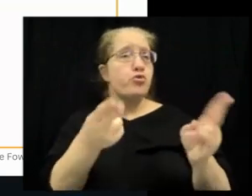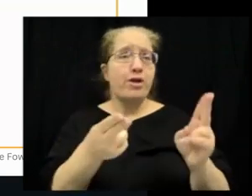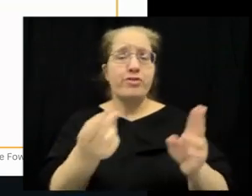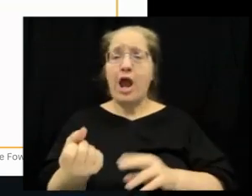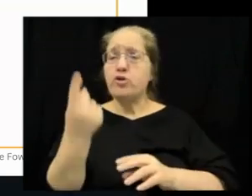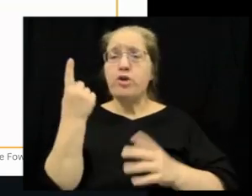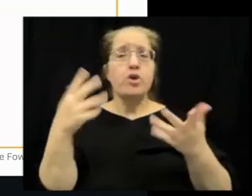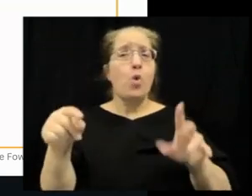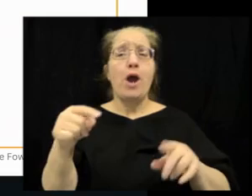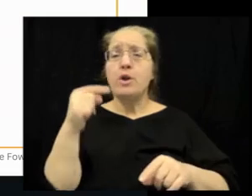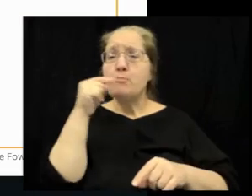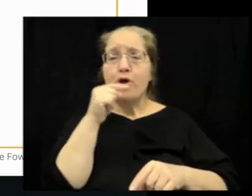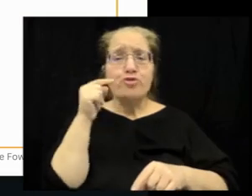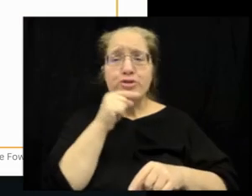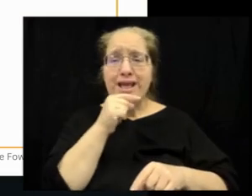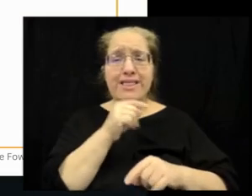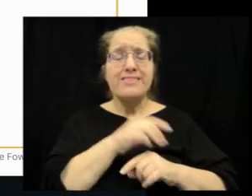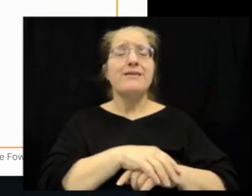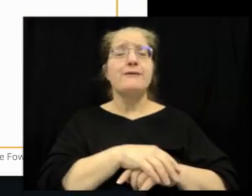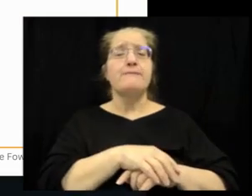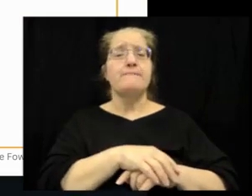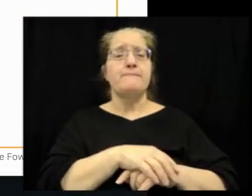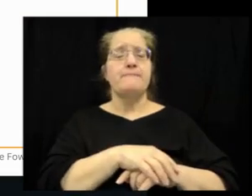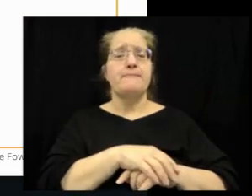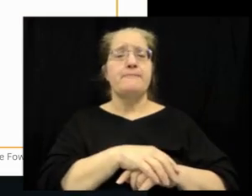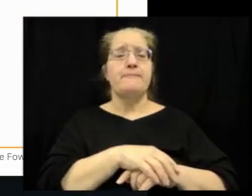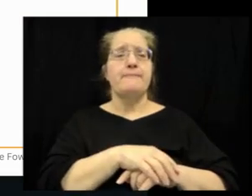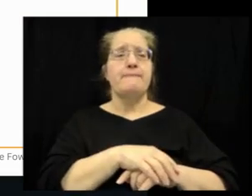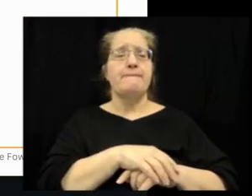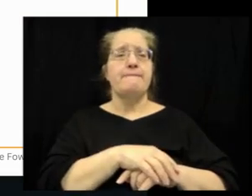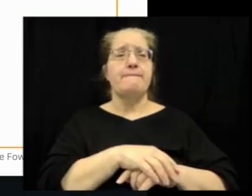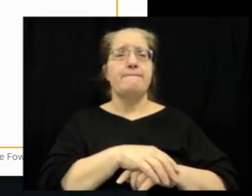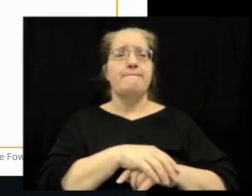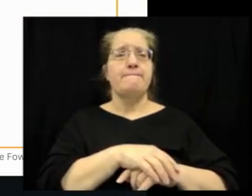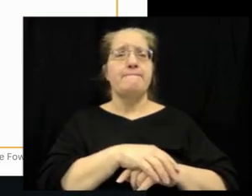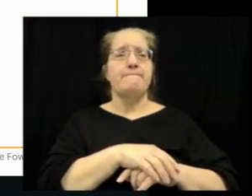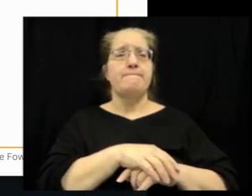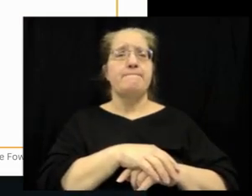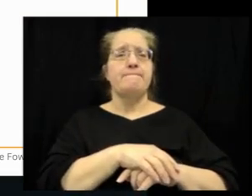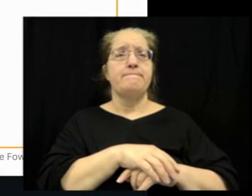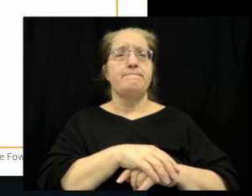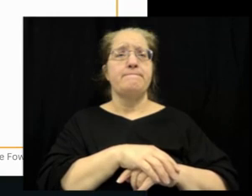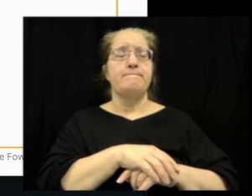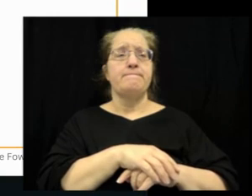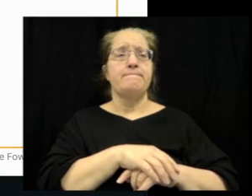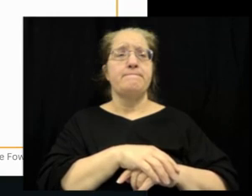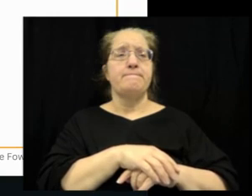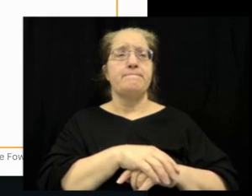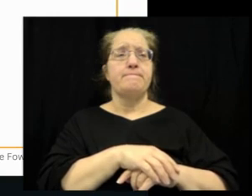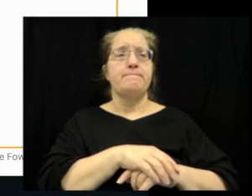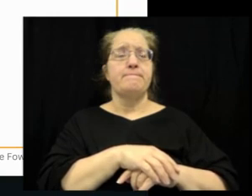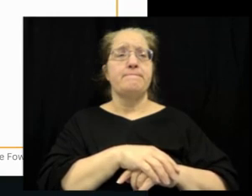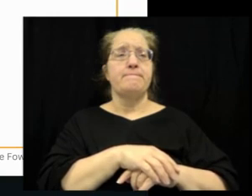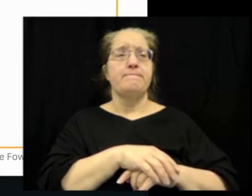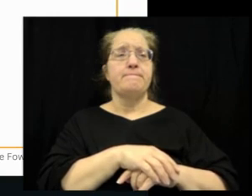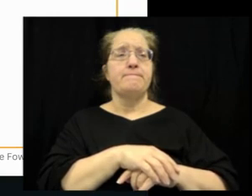your teeth. Um, yeah, and I just don't want us to move forward this way with all